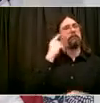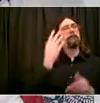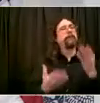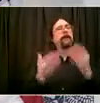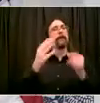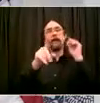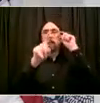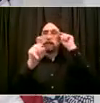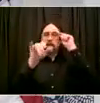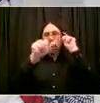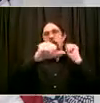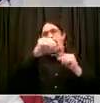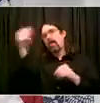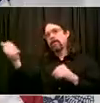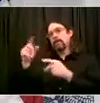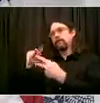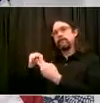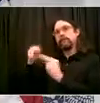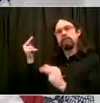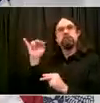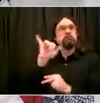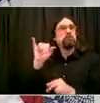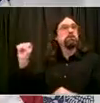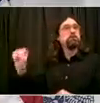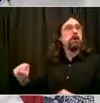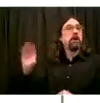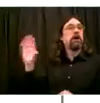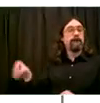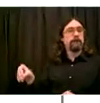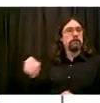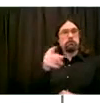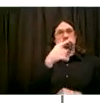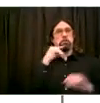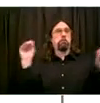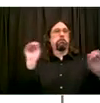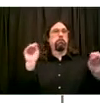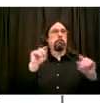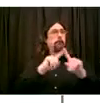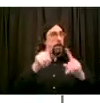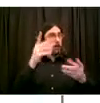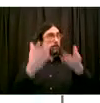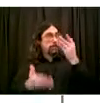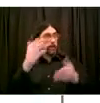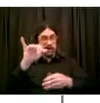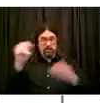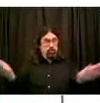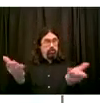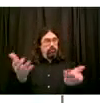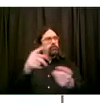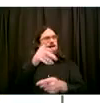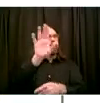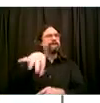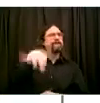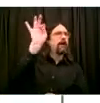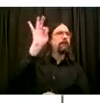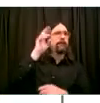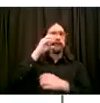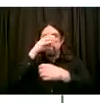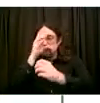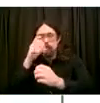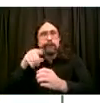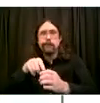you want to add, feel free. Dr. Chakshi. Yes, thank you, and thanks for this very important question, Narmeen. We should assume